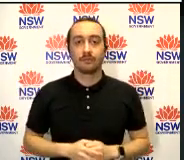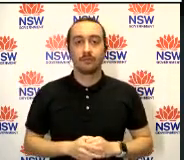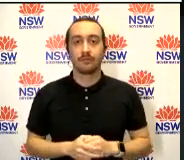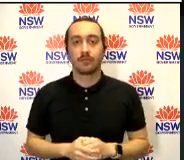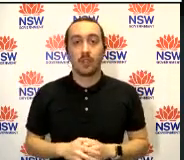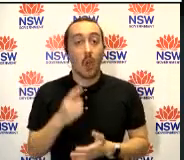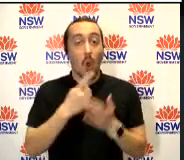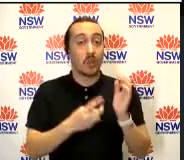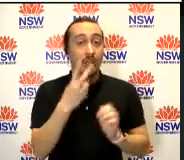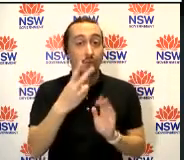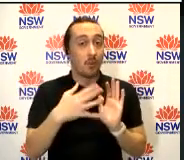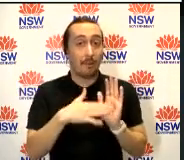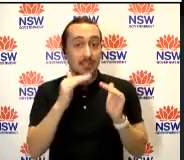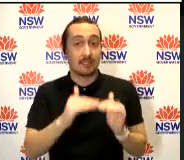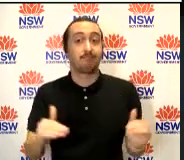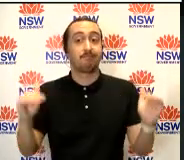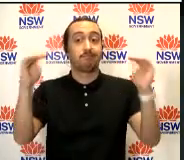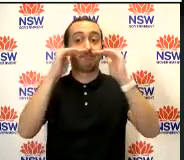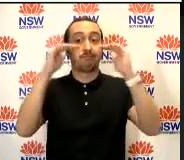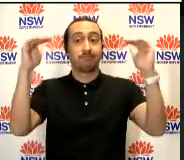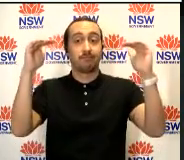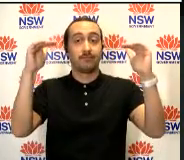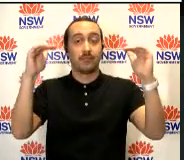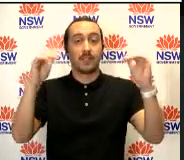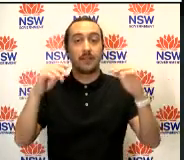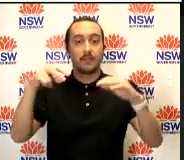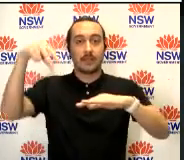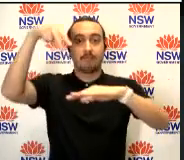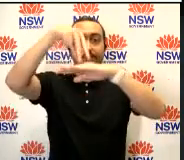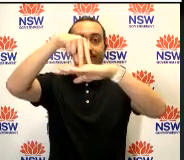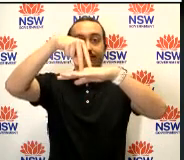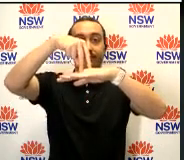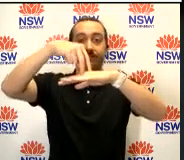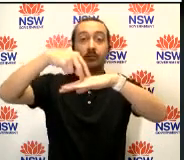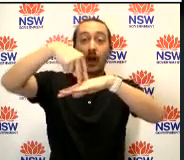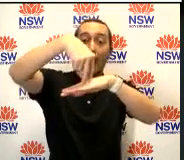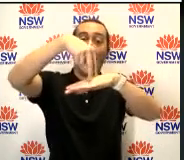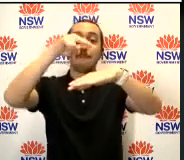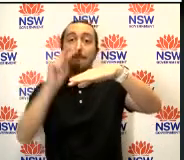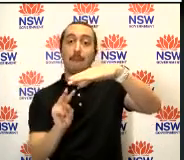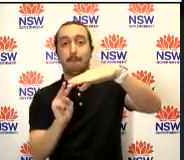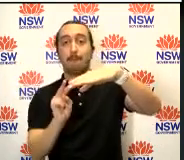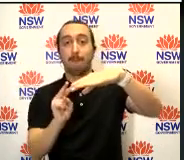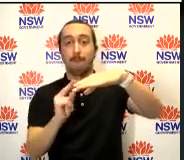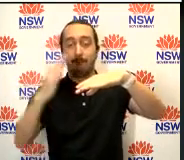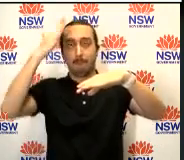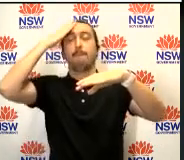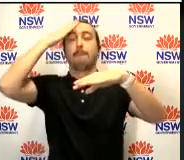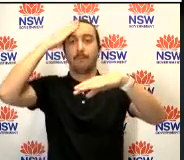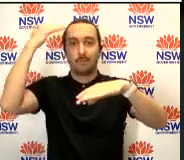when 2 metres on the plank when he fell backwards and suffered a serious head injury.